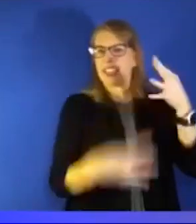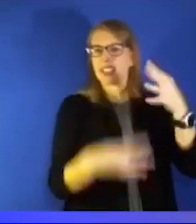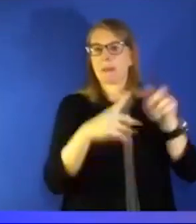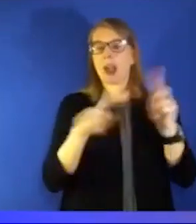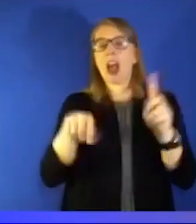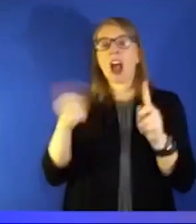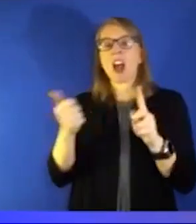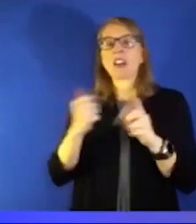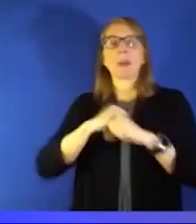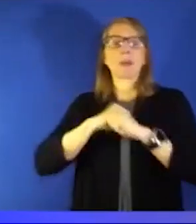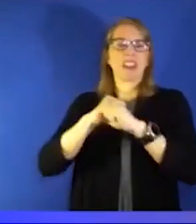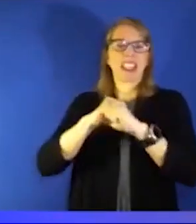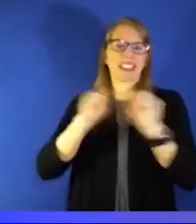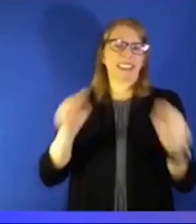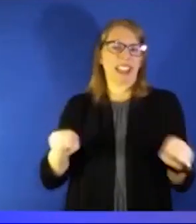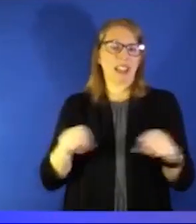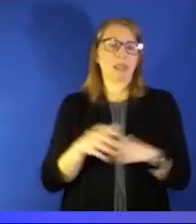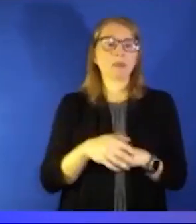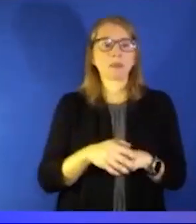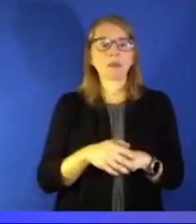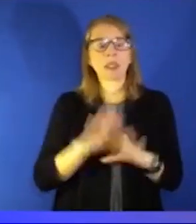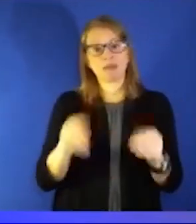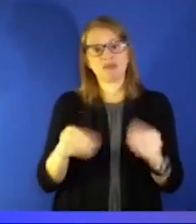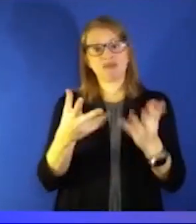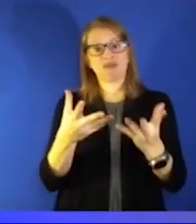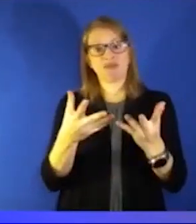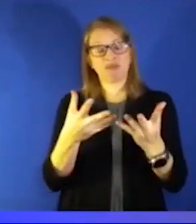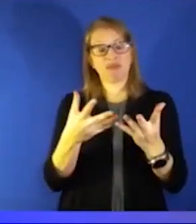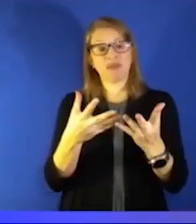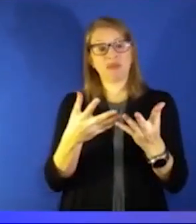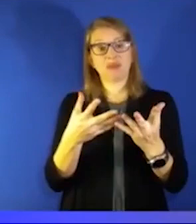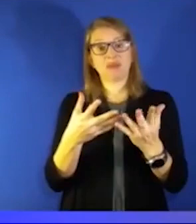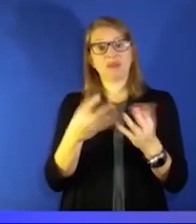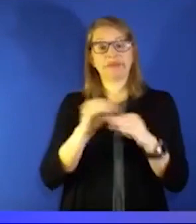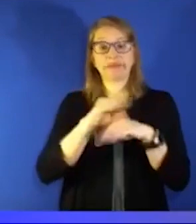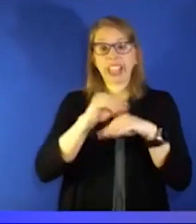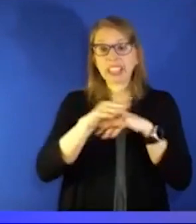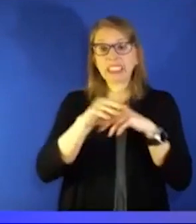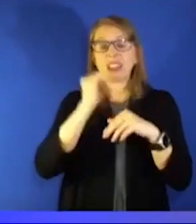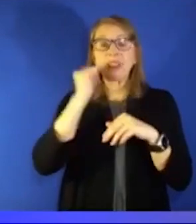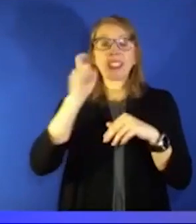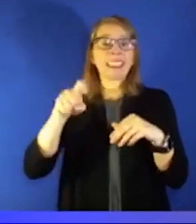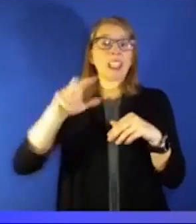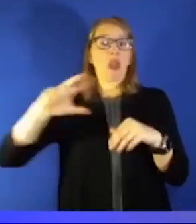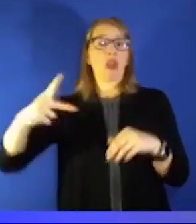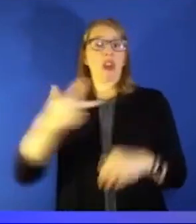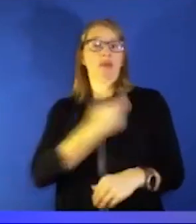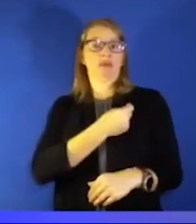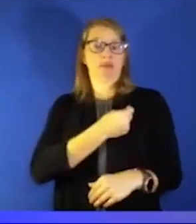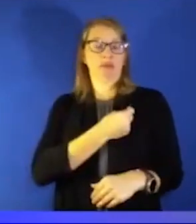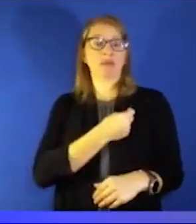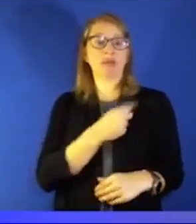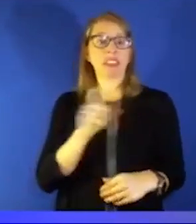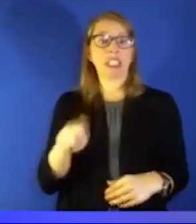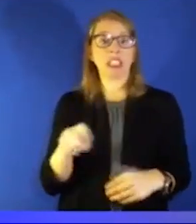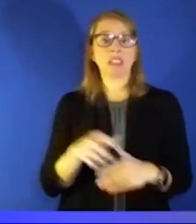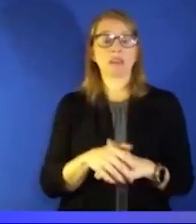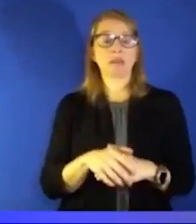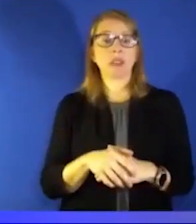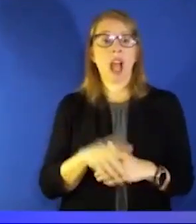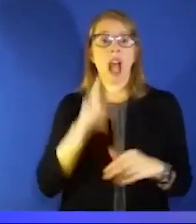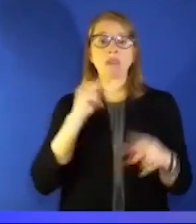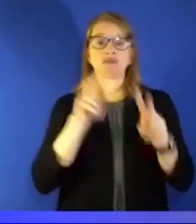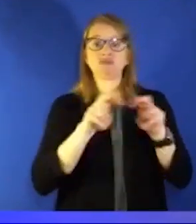predictable, and that might give you guidance about whether you need a third dose of the vaccine as well. And so I just looked at that the other day, and it gets